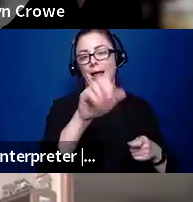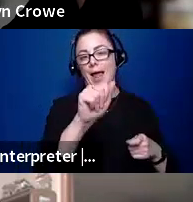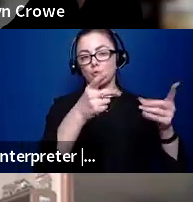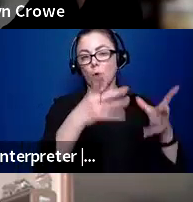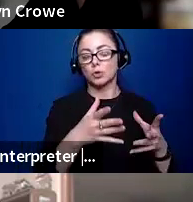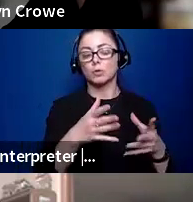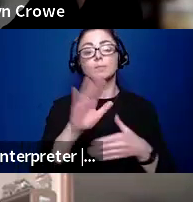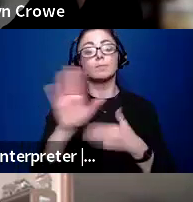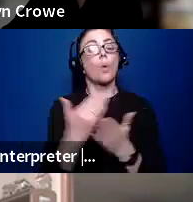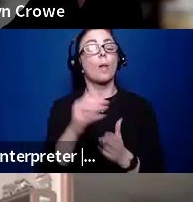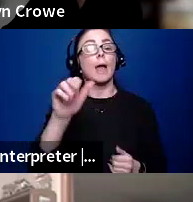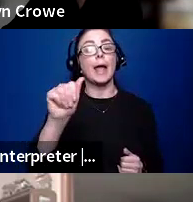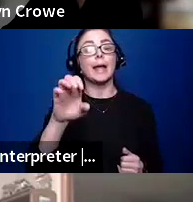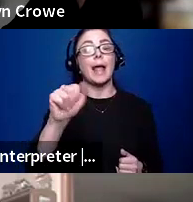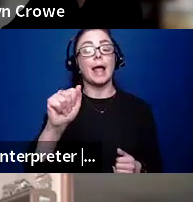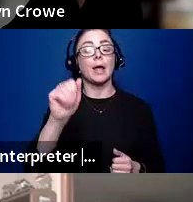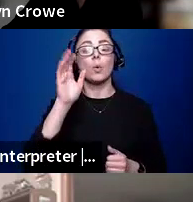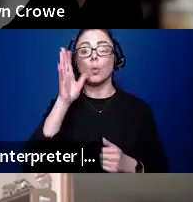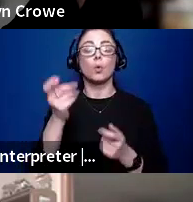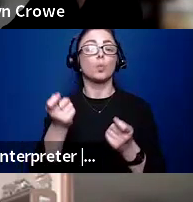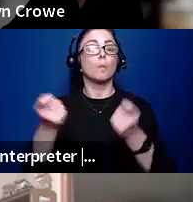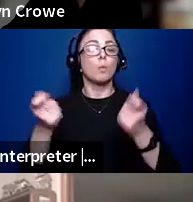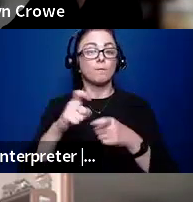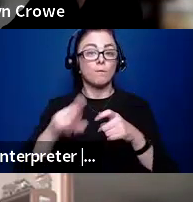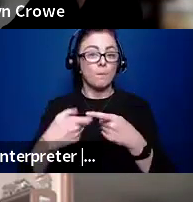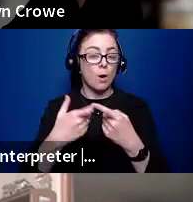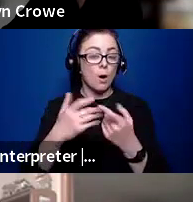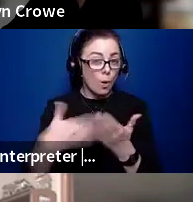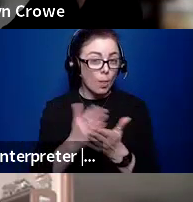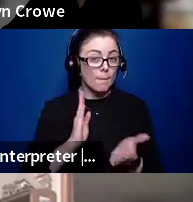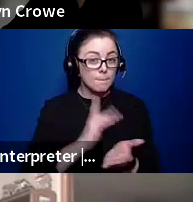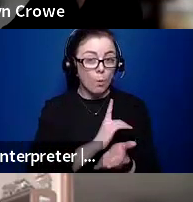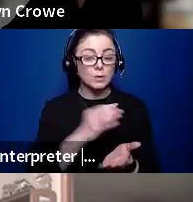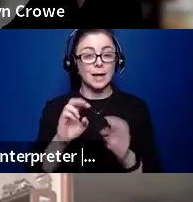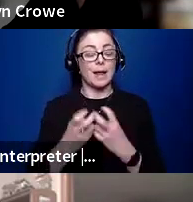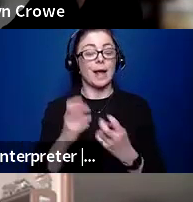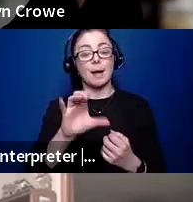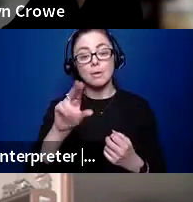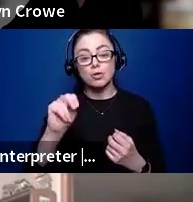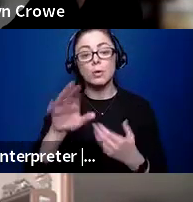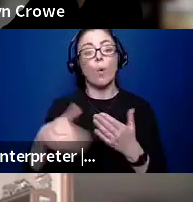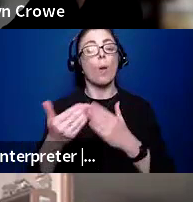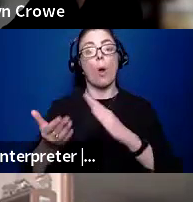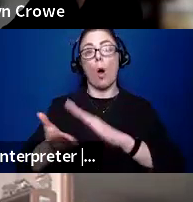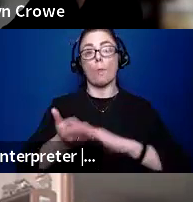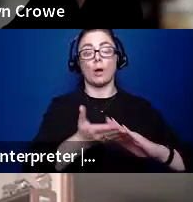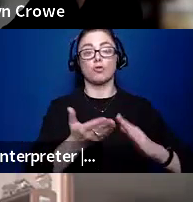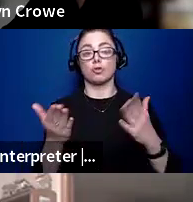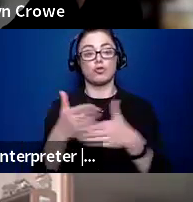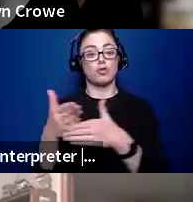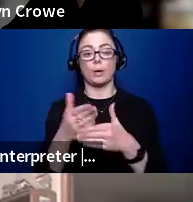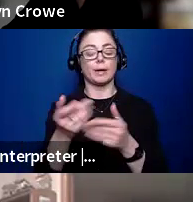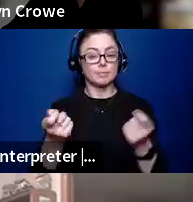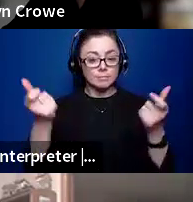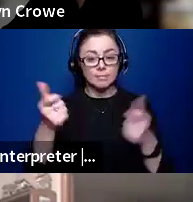all AEAs from boards and commissions. It would eliminate operational sharing. It would remove $37 million from